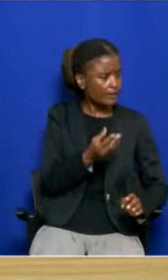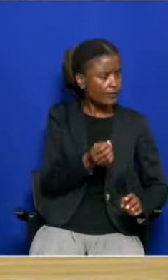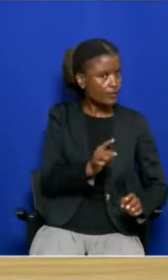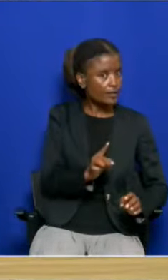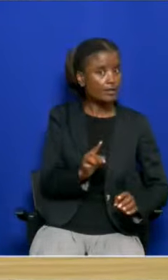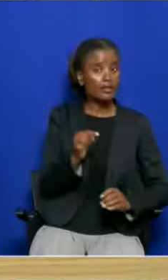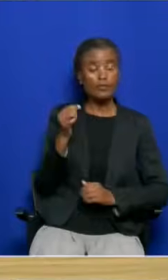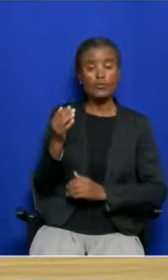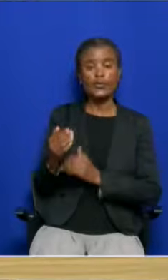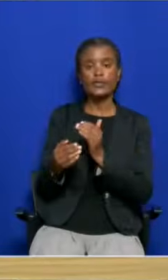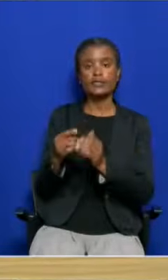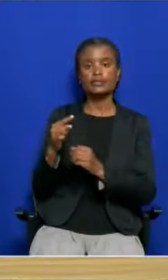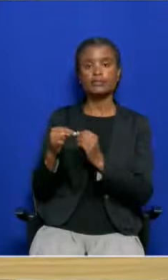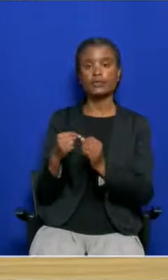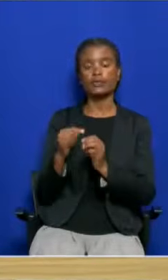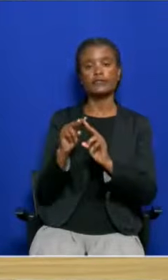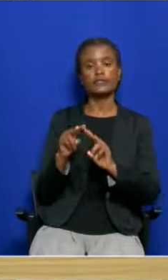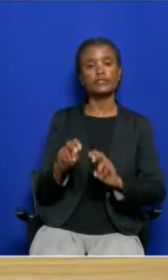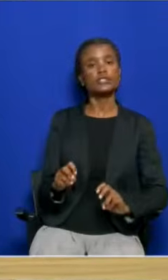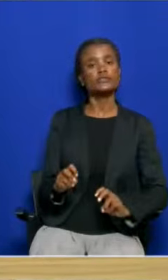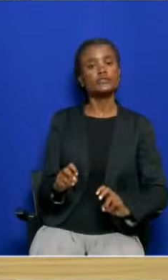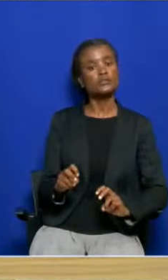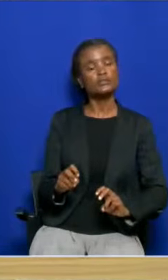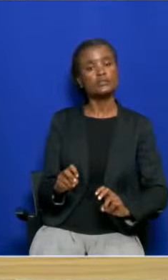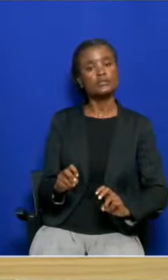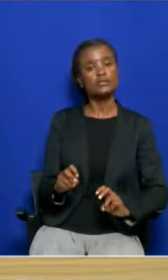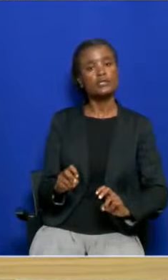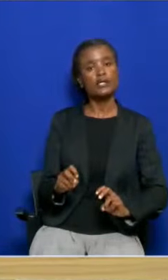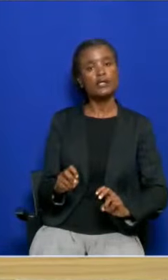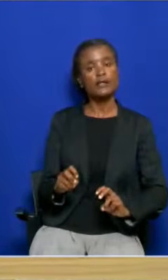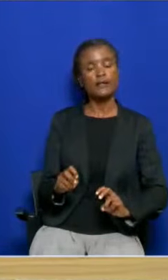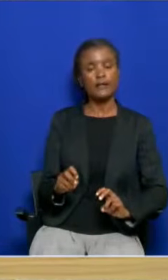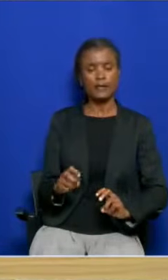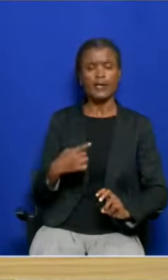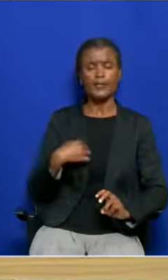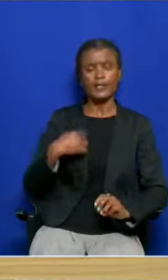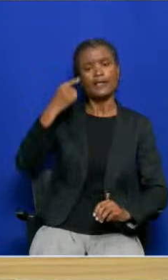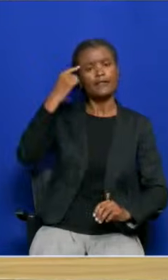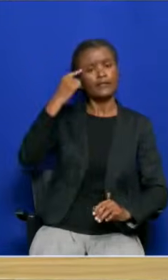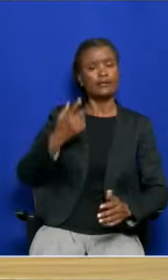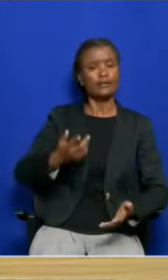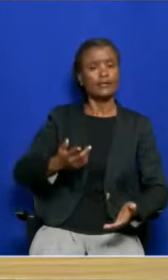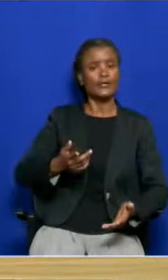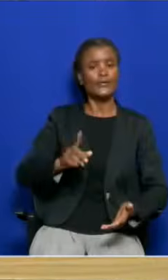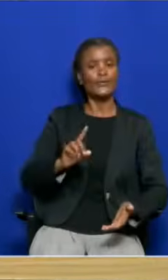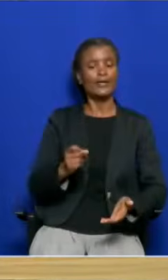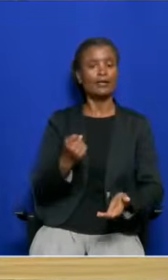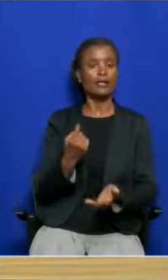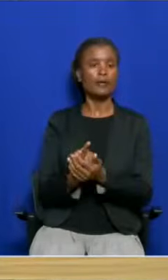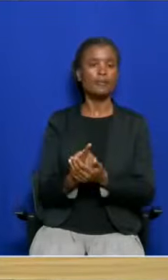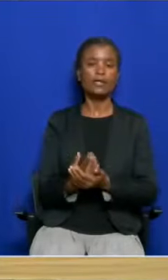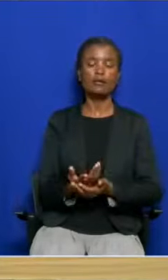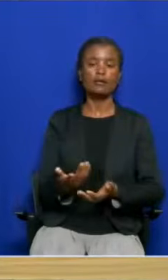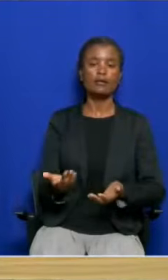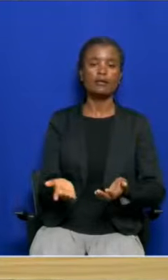investigation. This is what I think, because of it happened for some